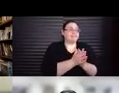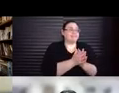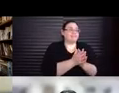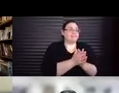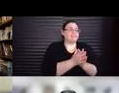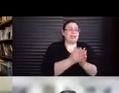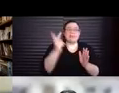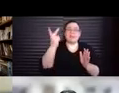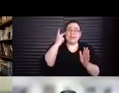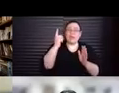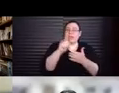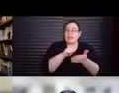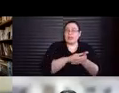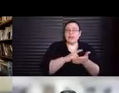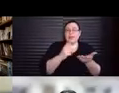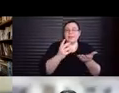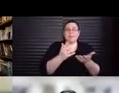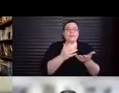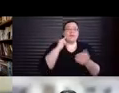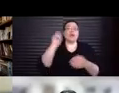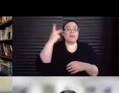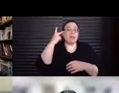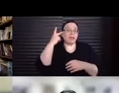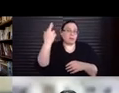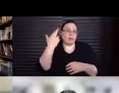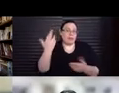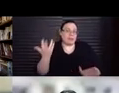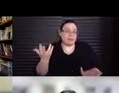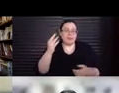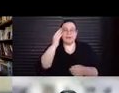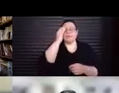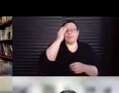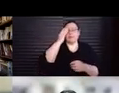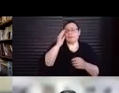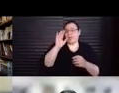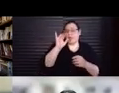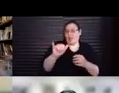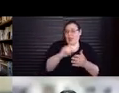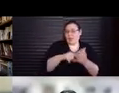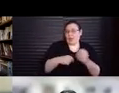legislation, you know, for political purposes. But so that's what I see,